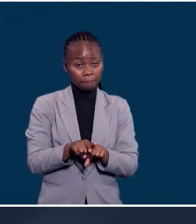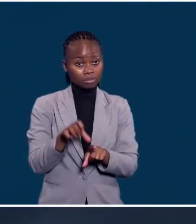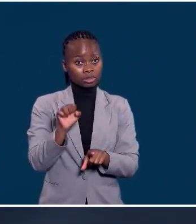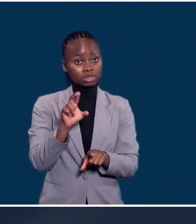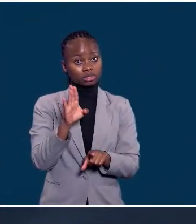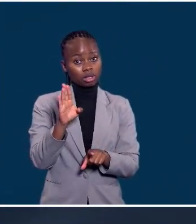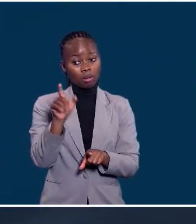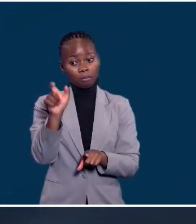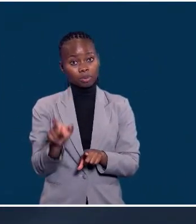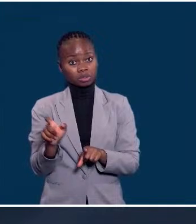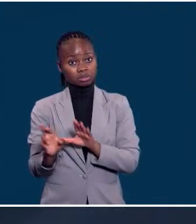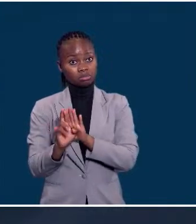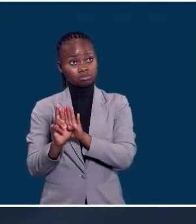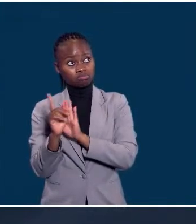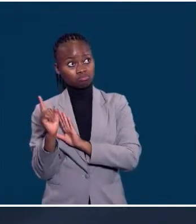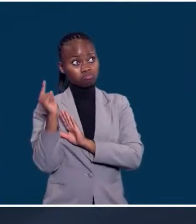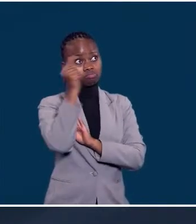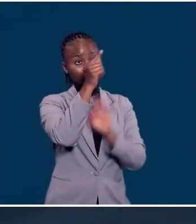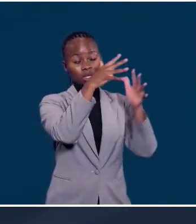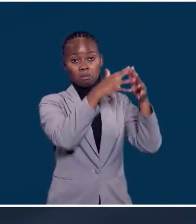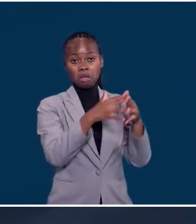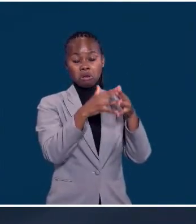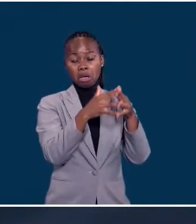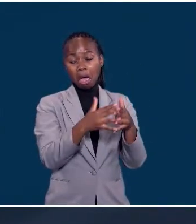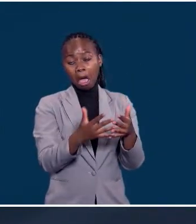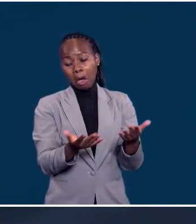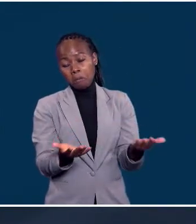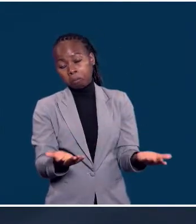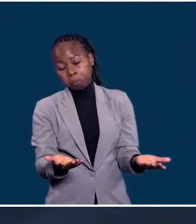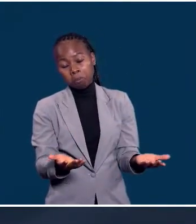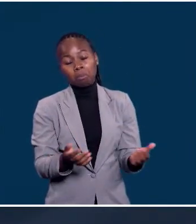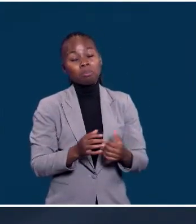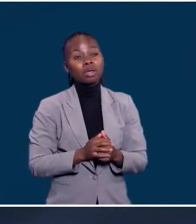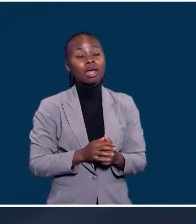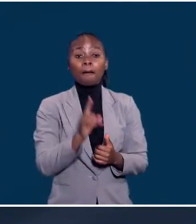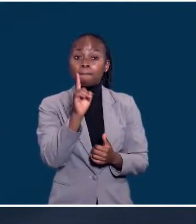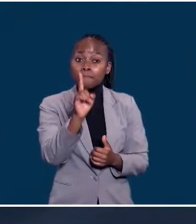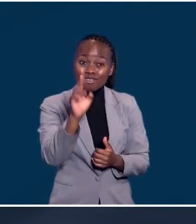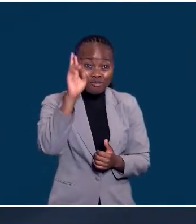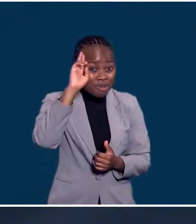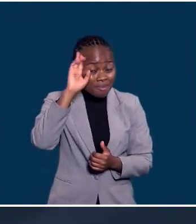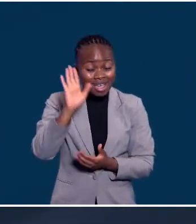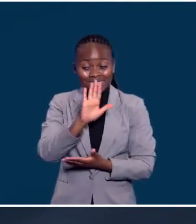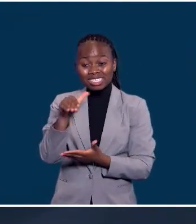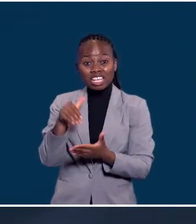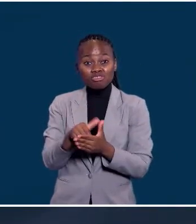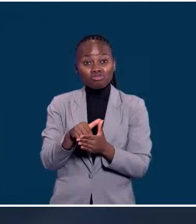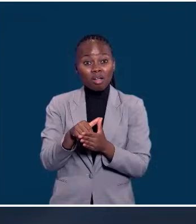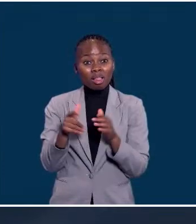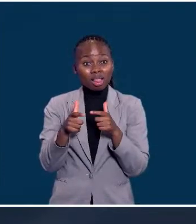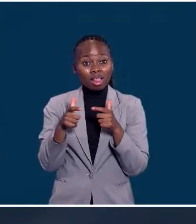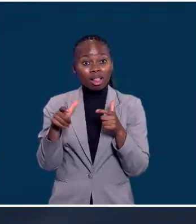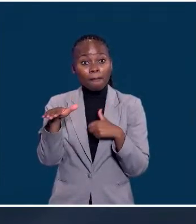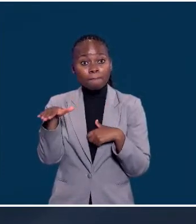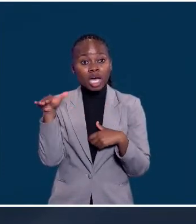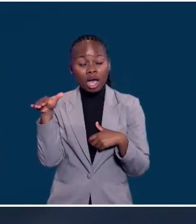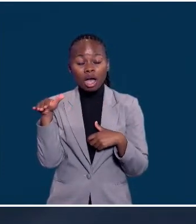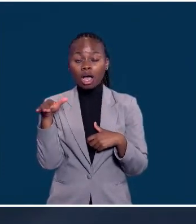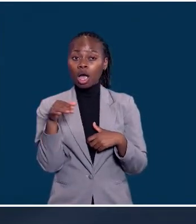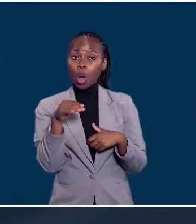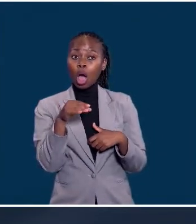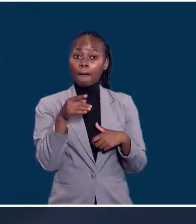the US? The beauty of central banking is that we do not need ambassadors.